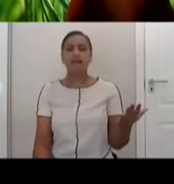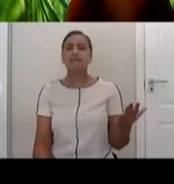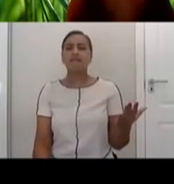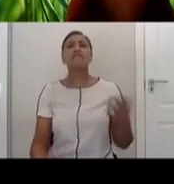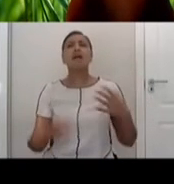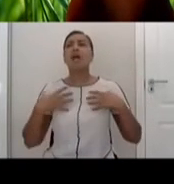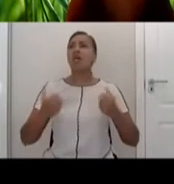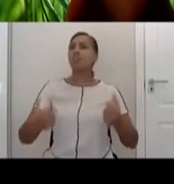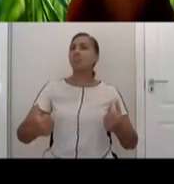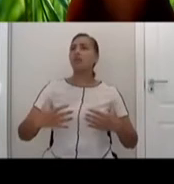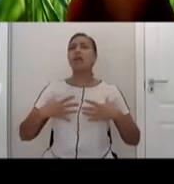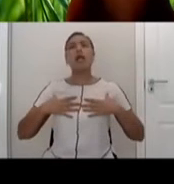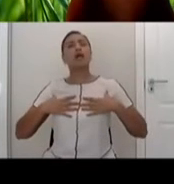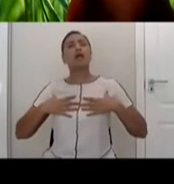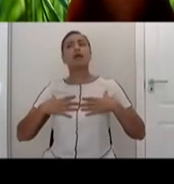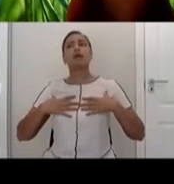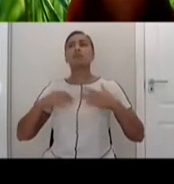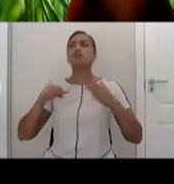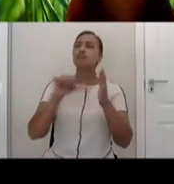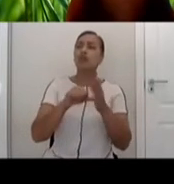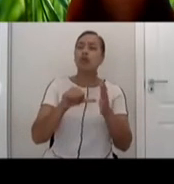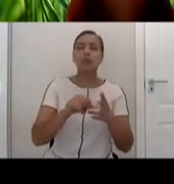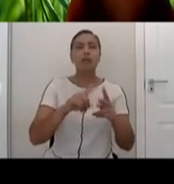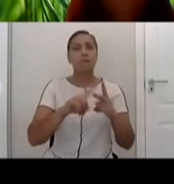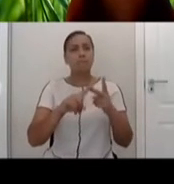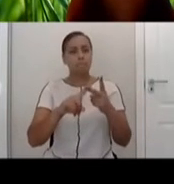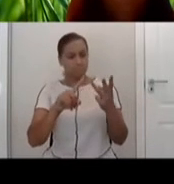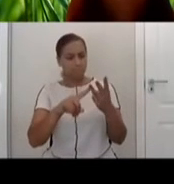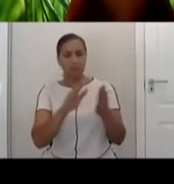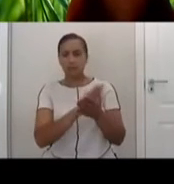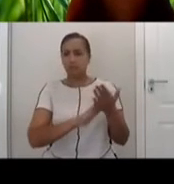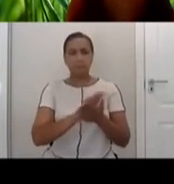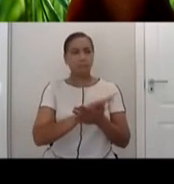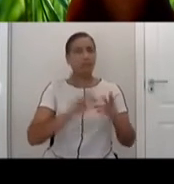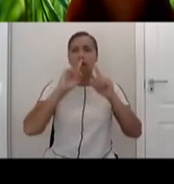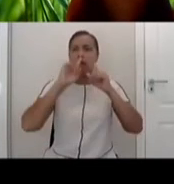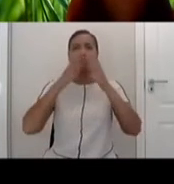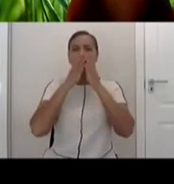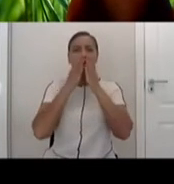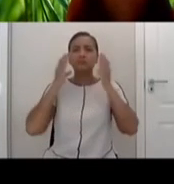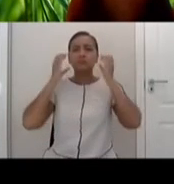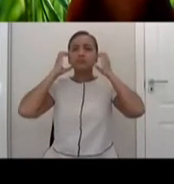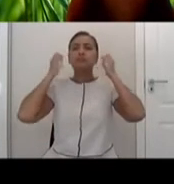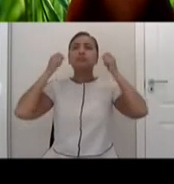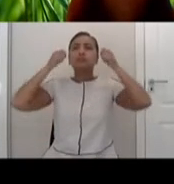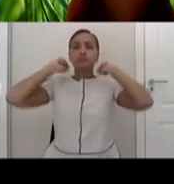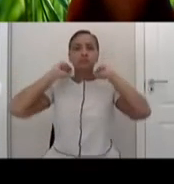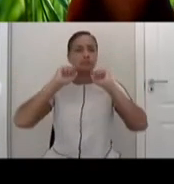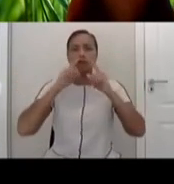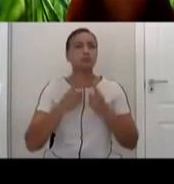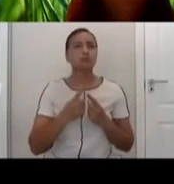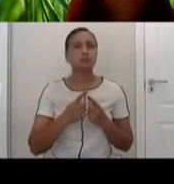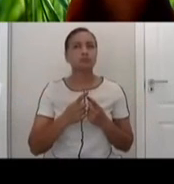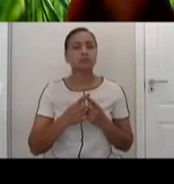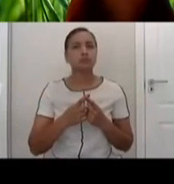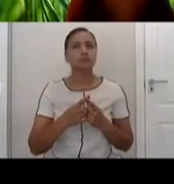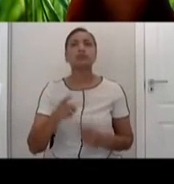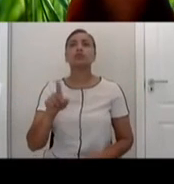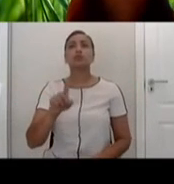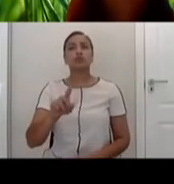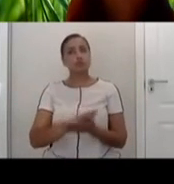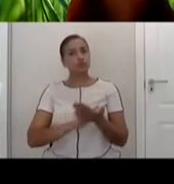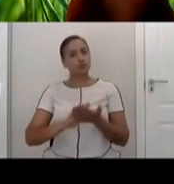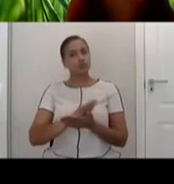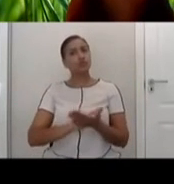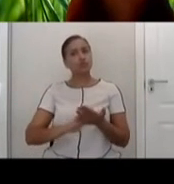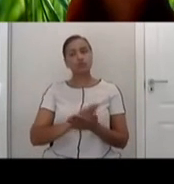health and well-being, you know, considerations that might not allow them to wear a mask, and those people should be